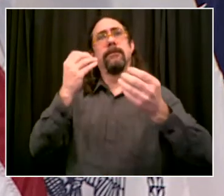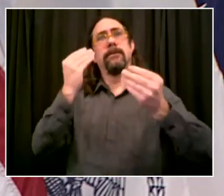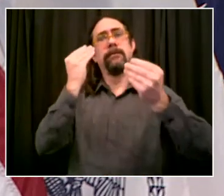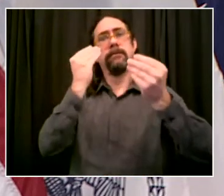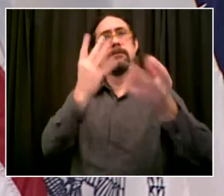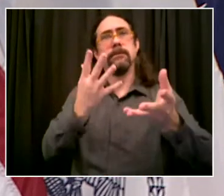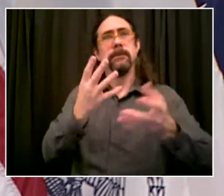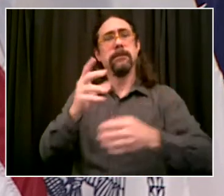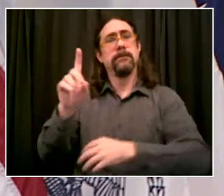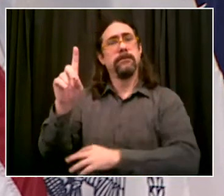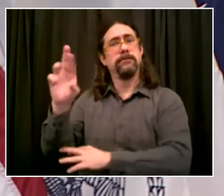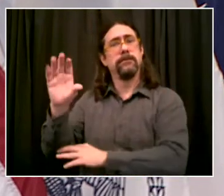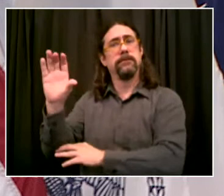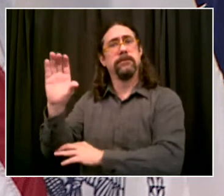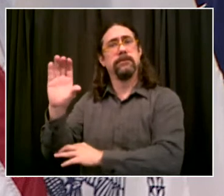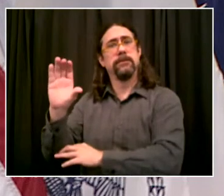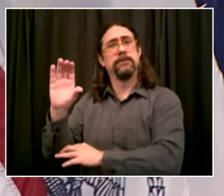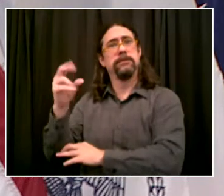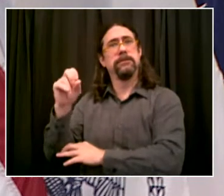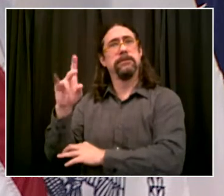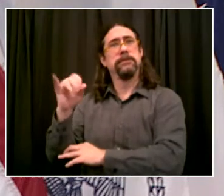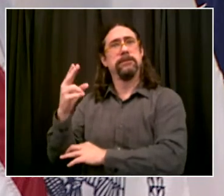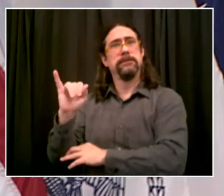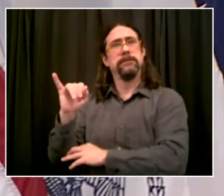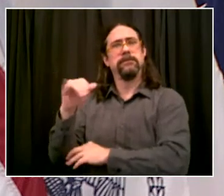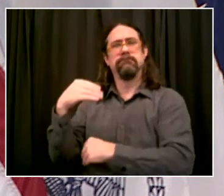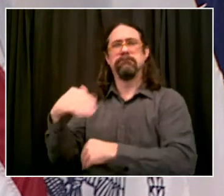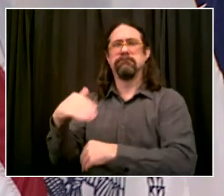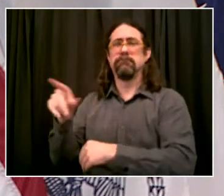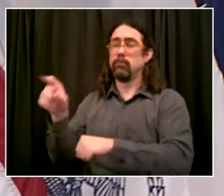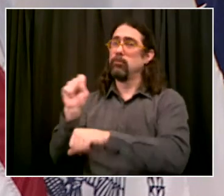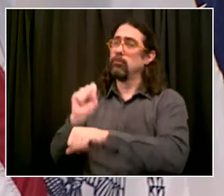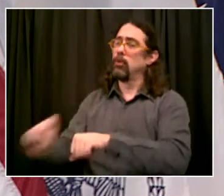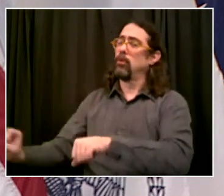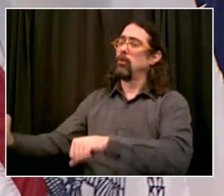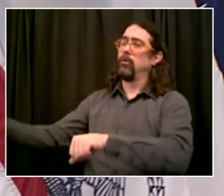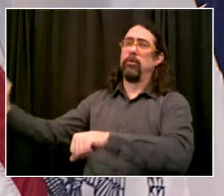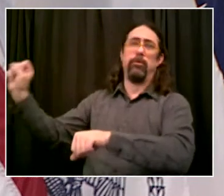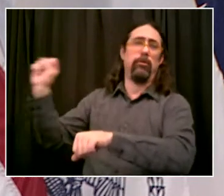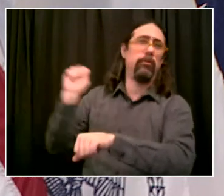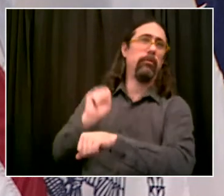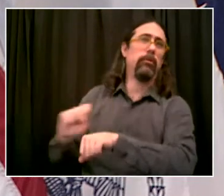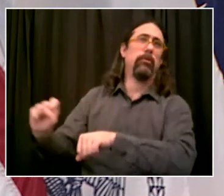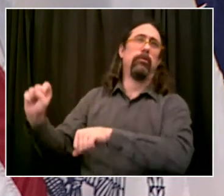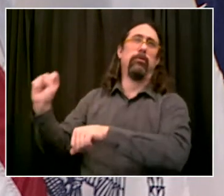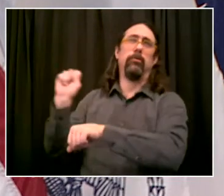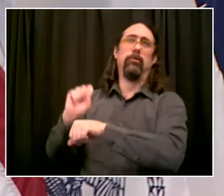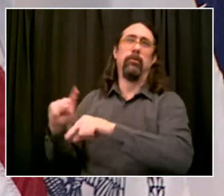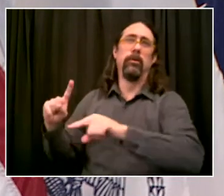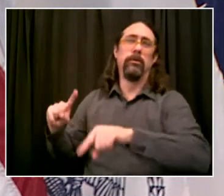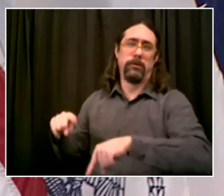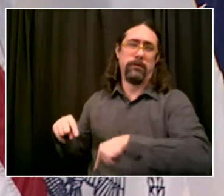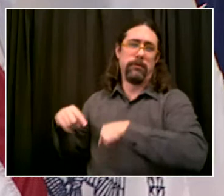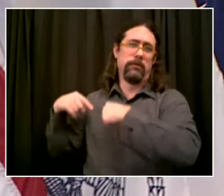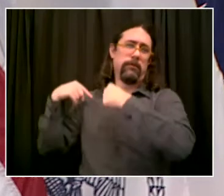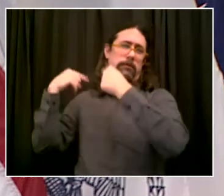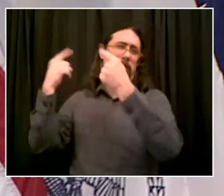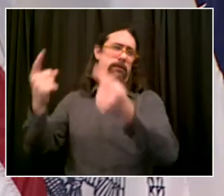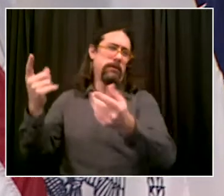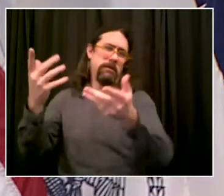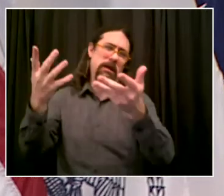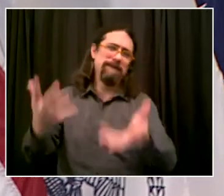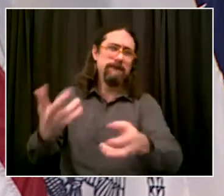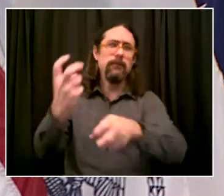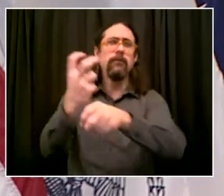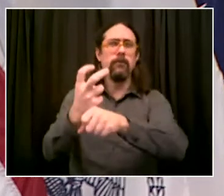of us. But we're all human beings. There's always the possibility that COVID can reach us. It doesn't change the overall